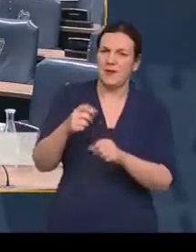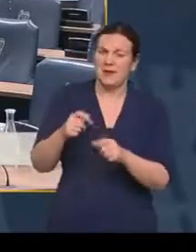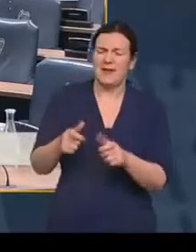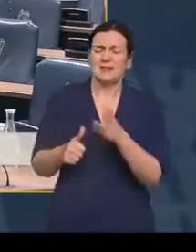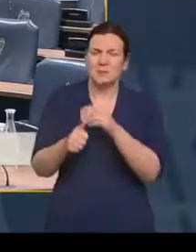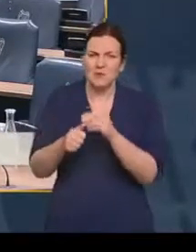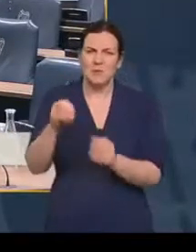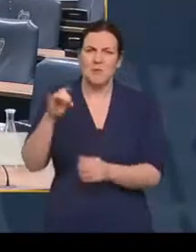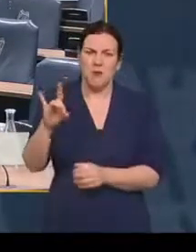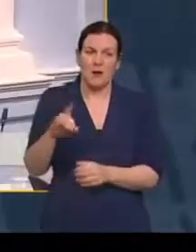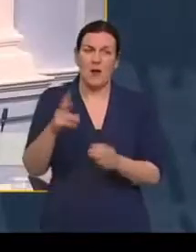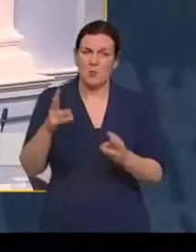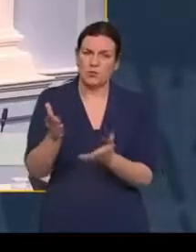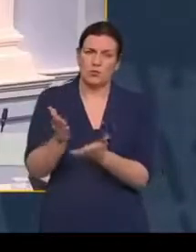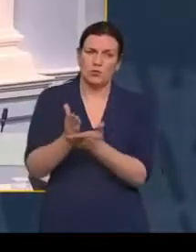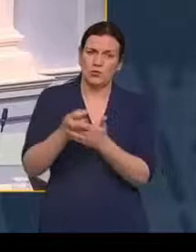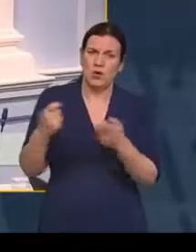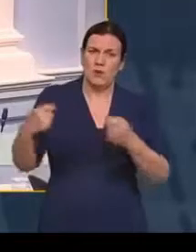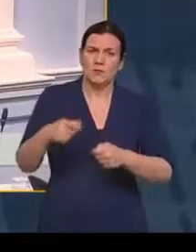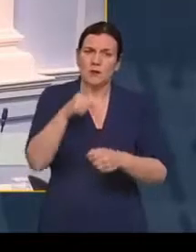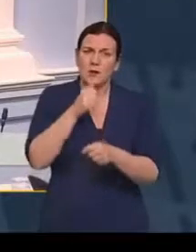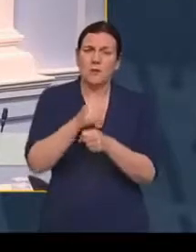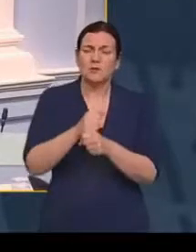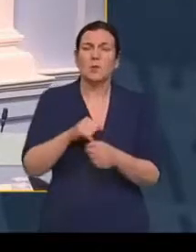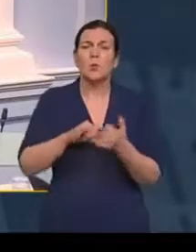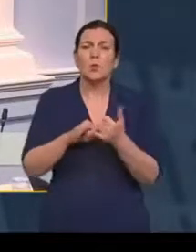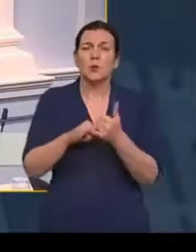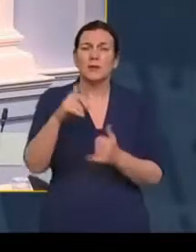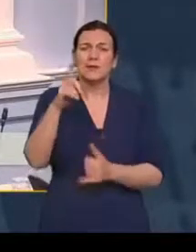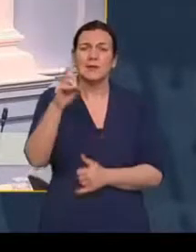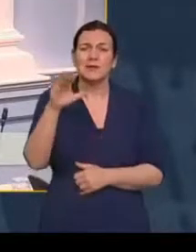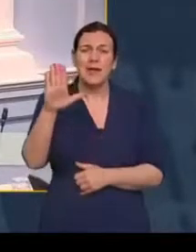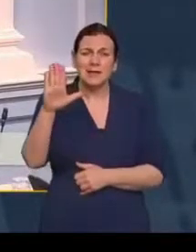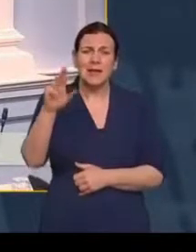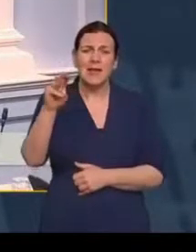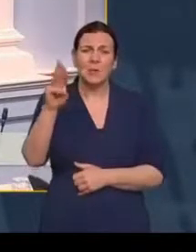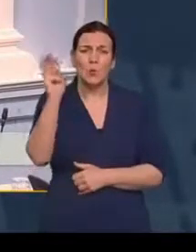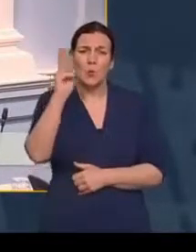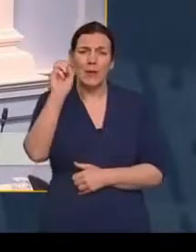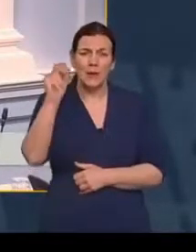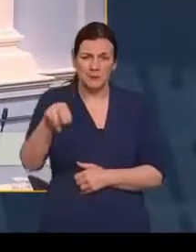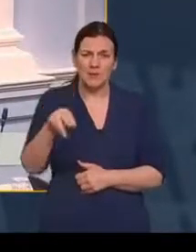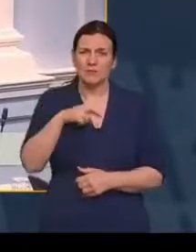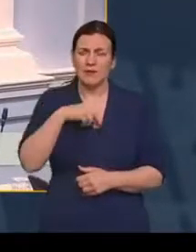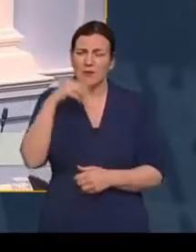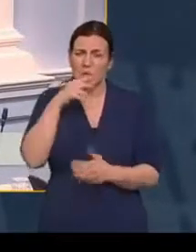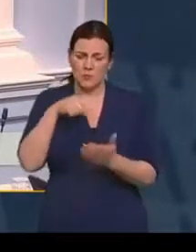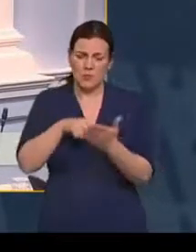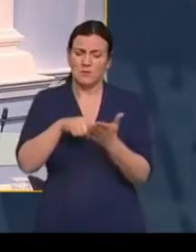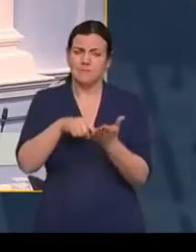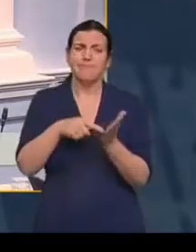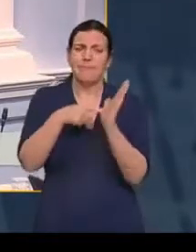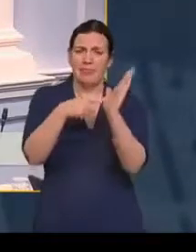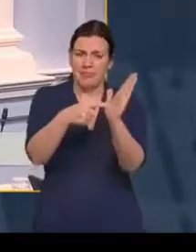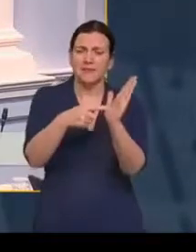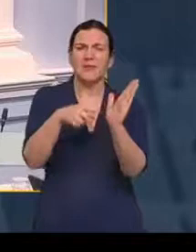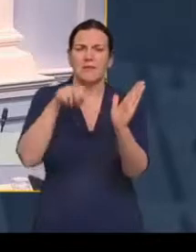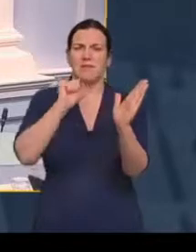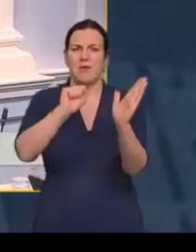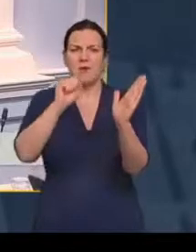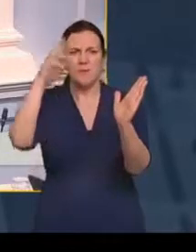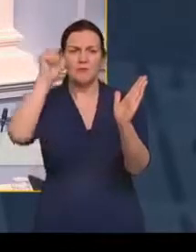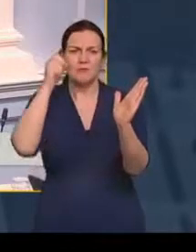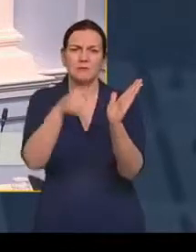particularly commend Mark, and I want to share his thoughts in relation to Daniel and William McCarthy. I think it is appropriate that we dedicate this legislation to